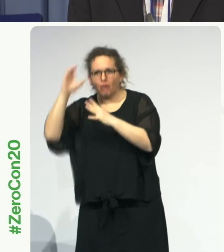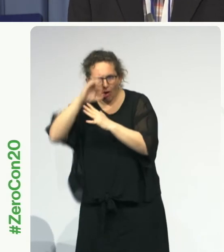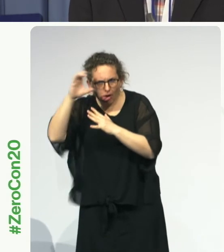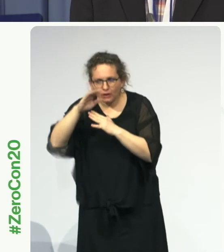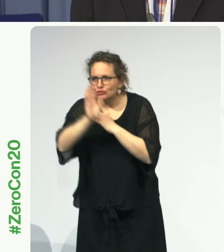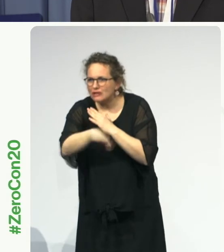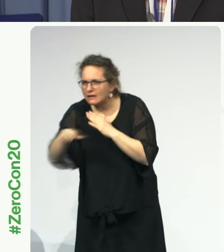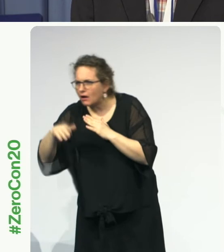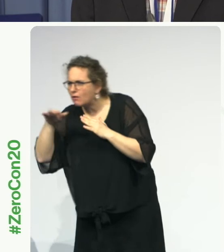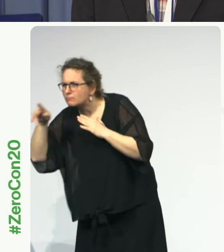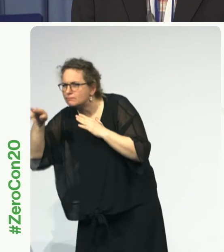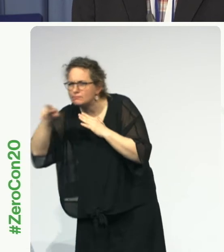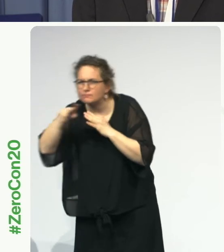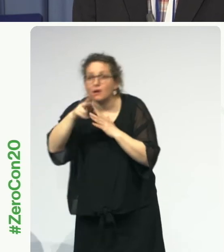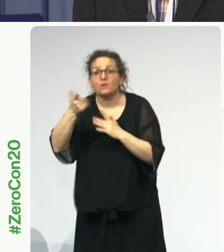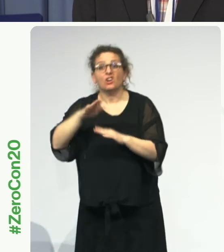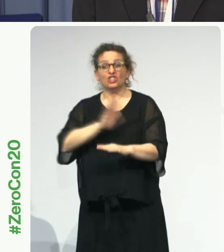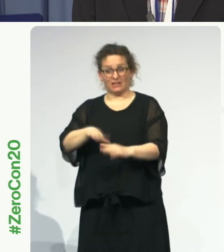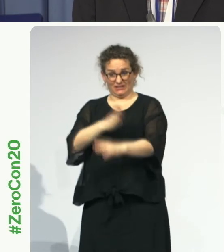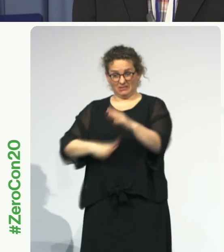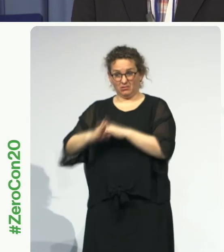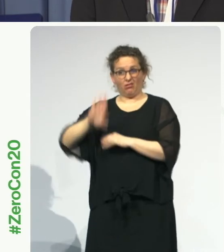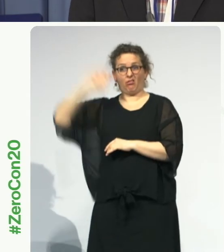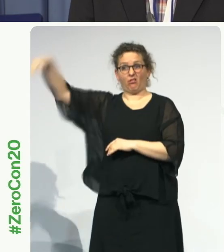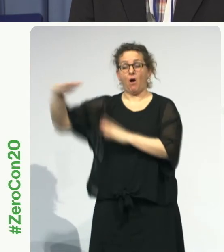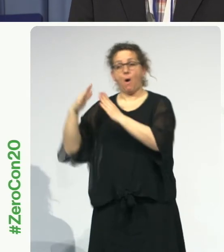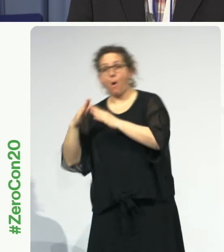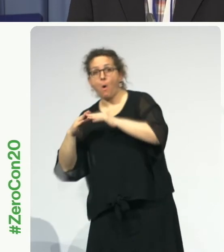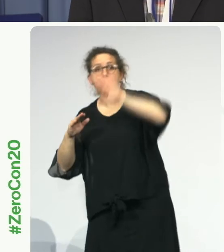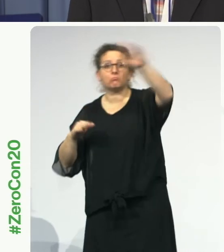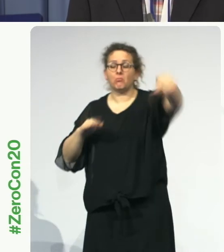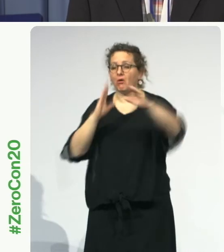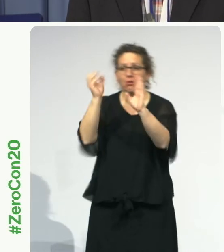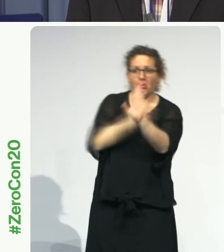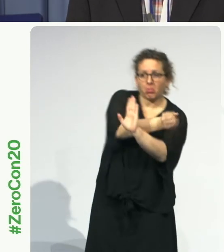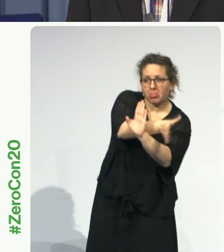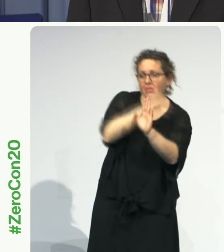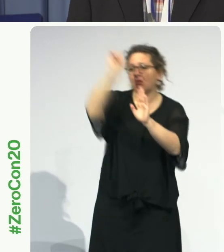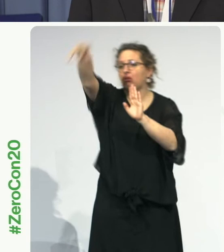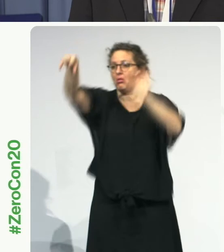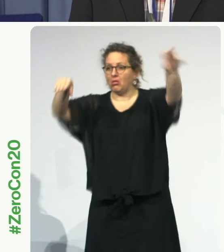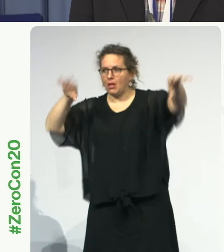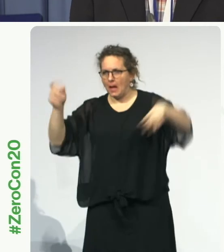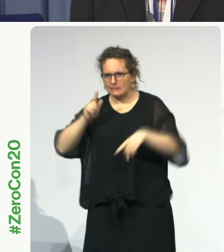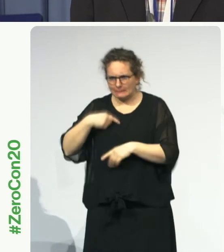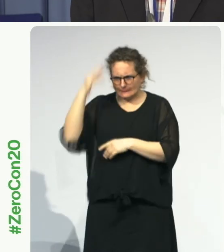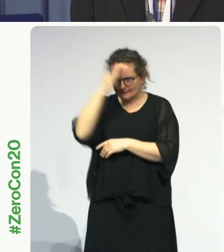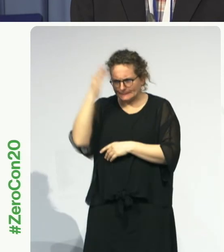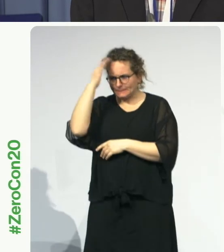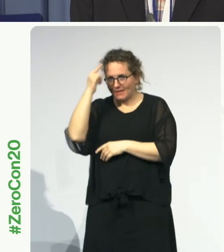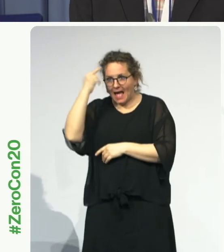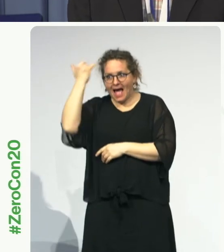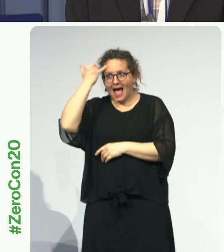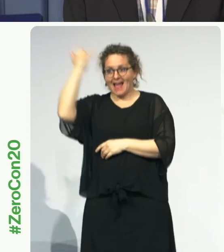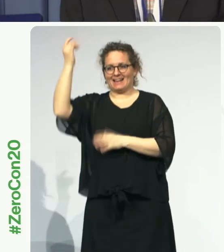sub-county clinics where we organize an event to assess and register children with